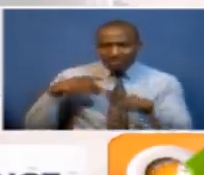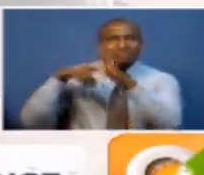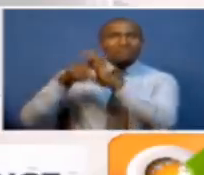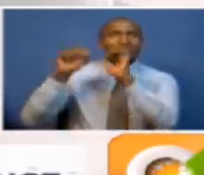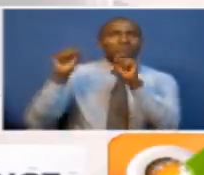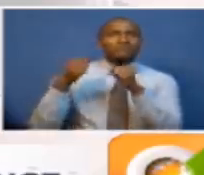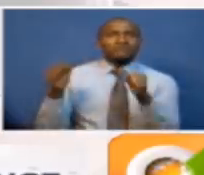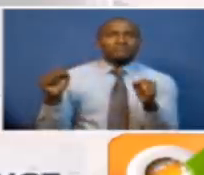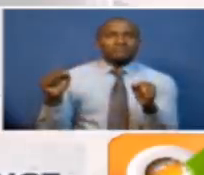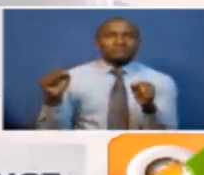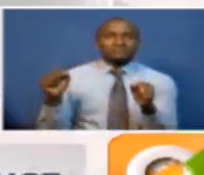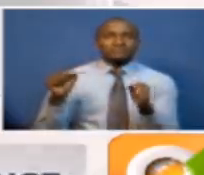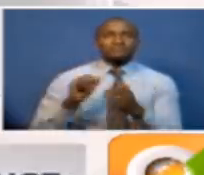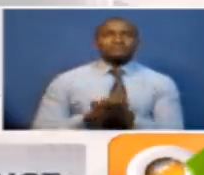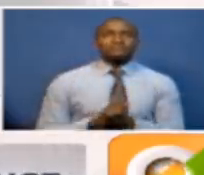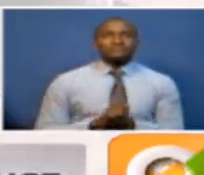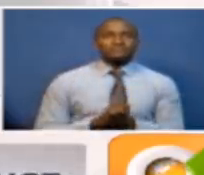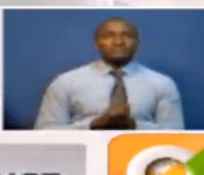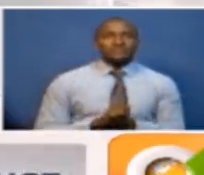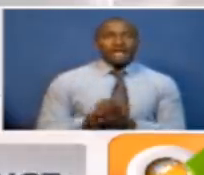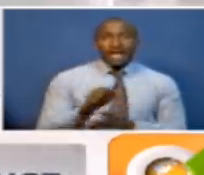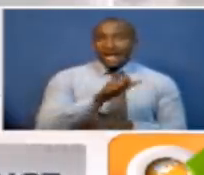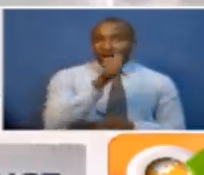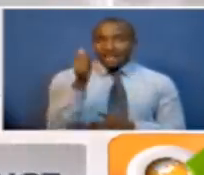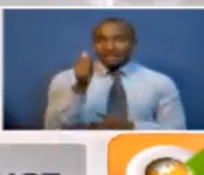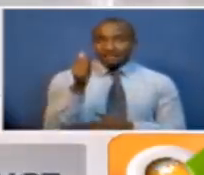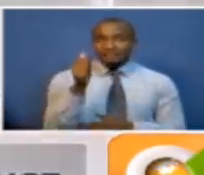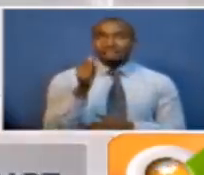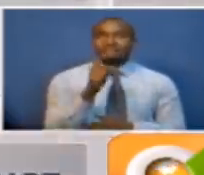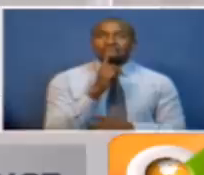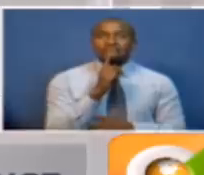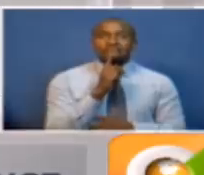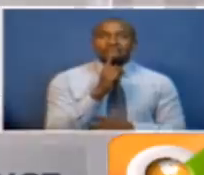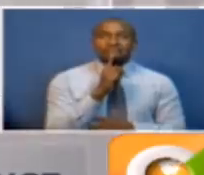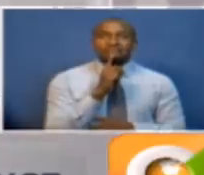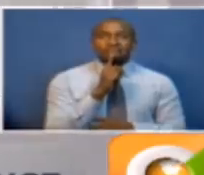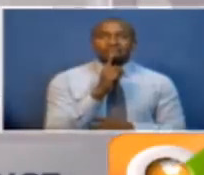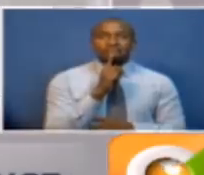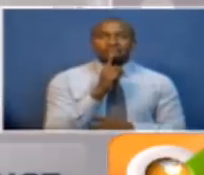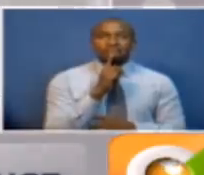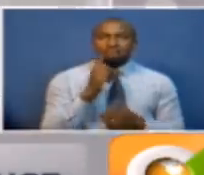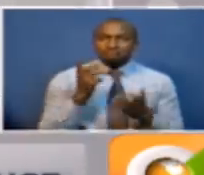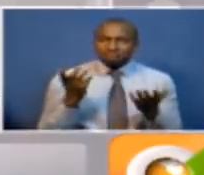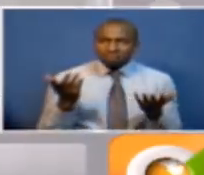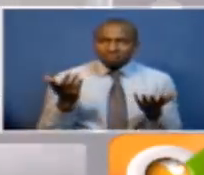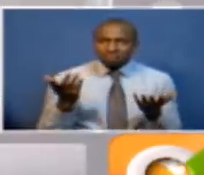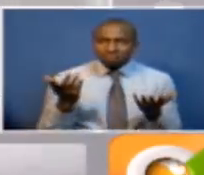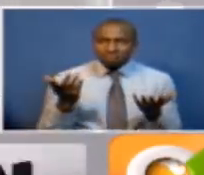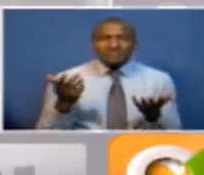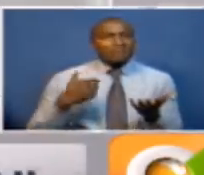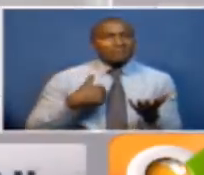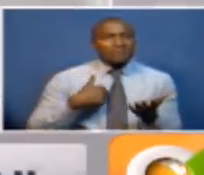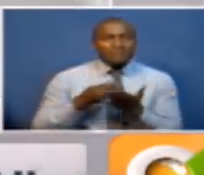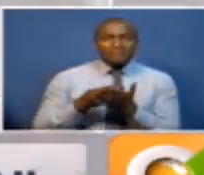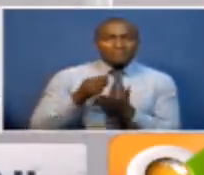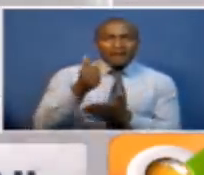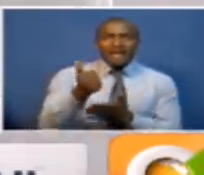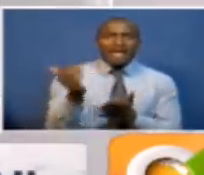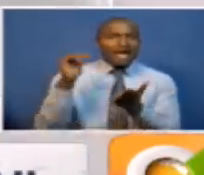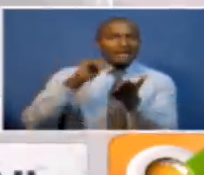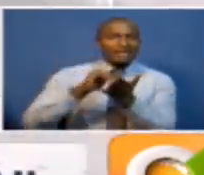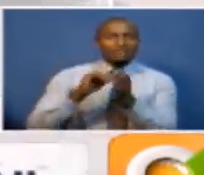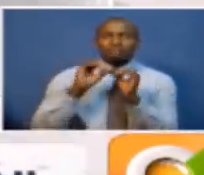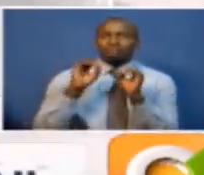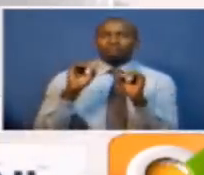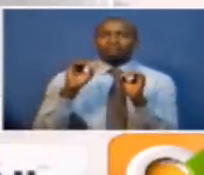effect." Wow. The Consumers Federation of Kenya, COFEC, weighs in on the matter, posting, quote, "I pledge to never buy from Chandarana